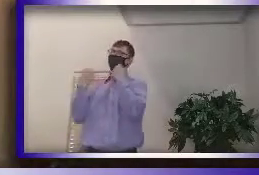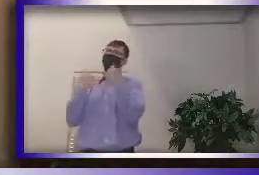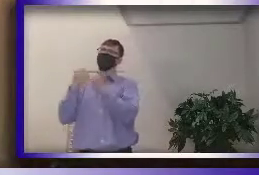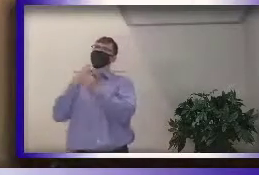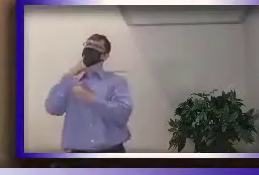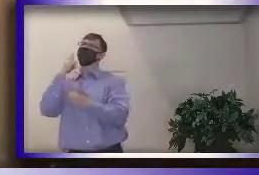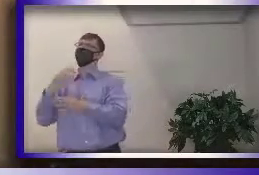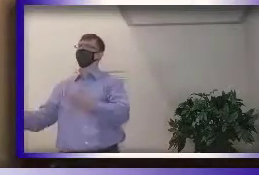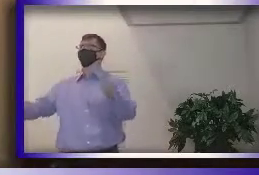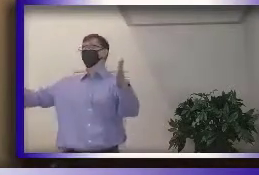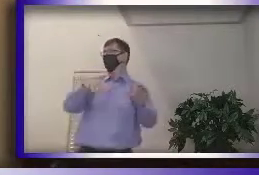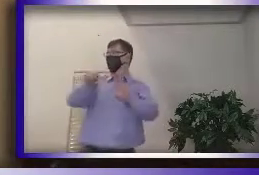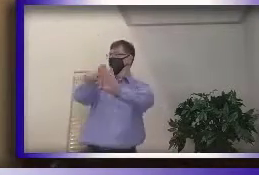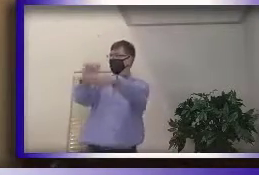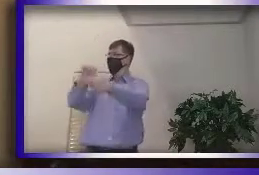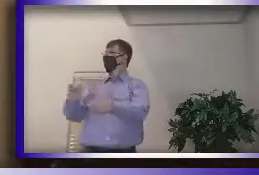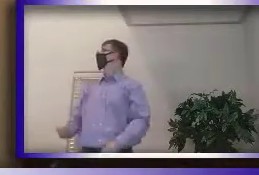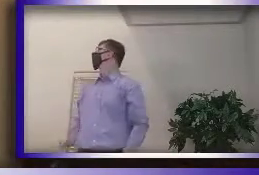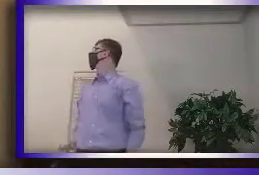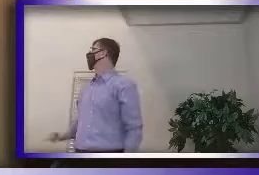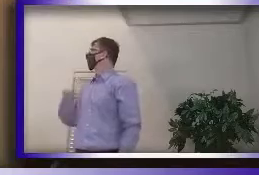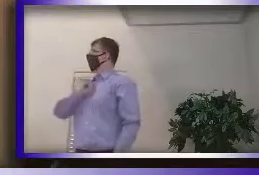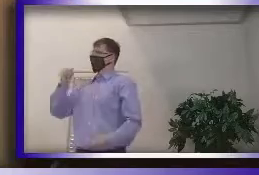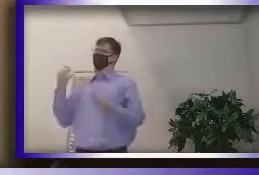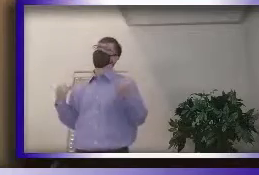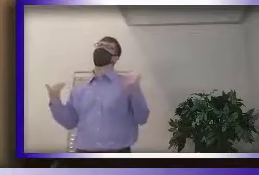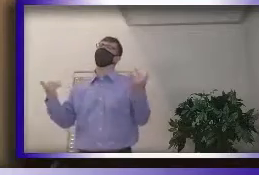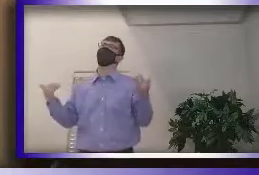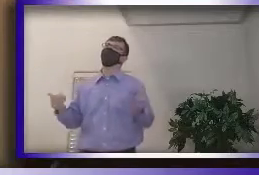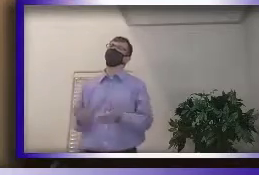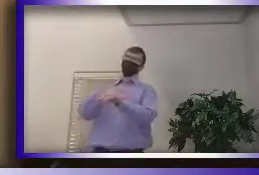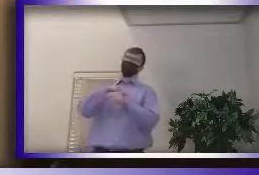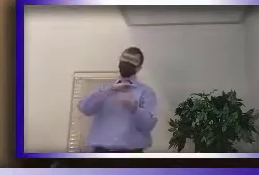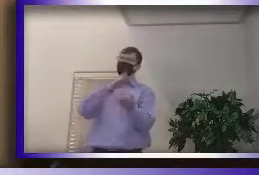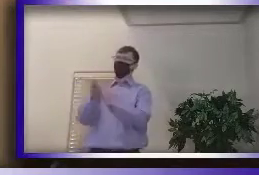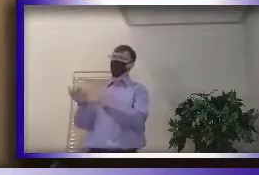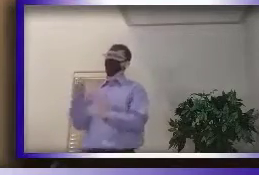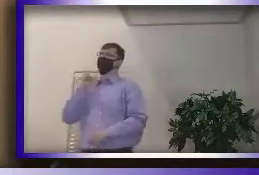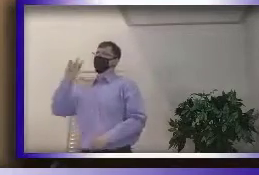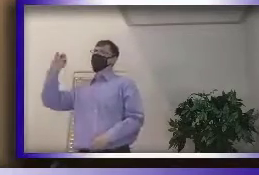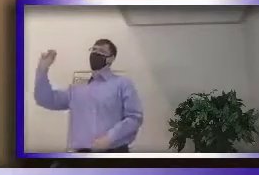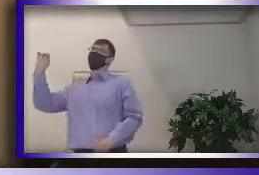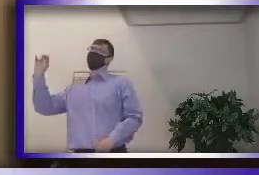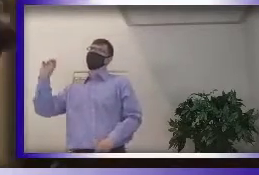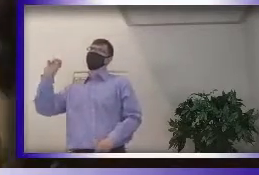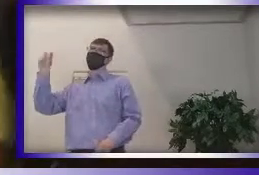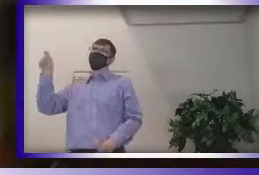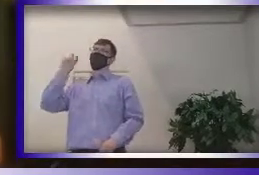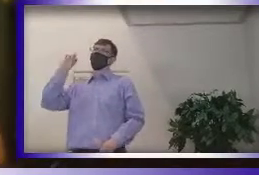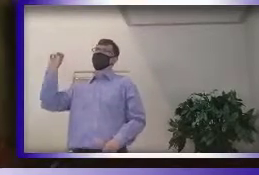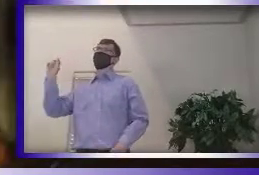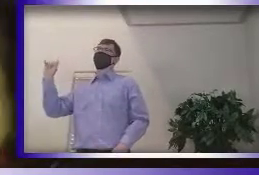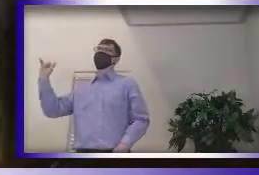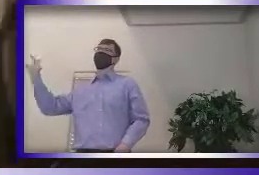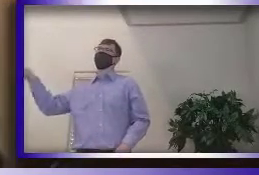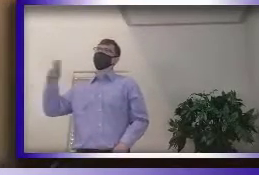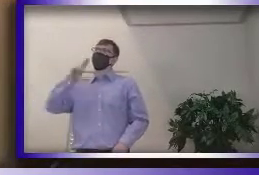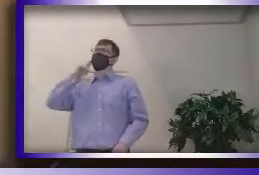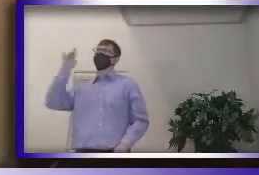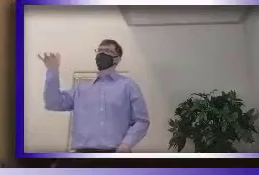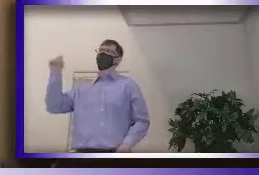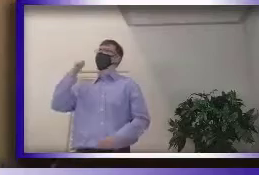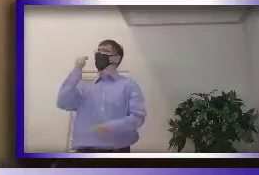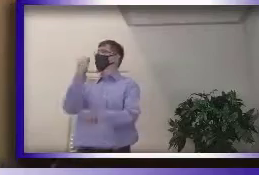anyone know her or her work? Yes, you do, because I'm her. Once upon